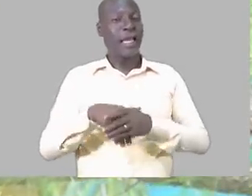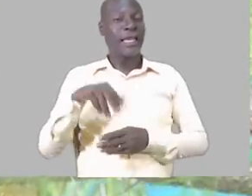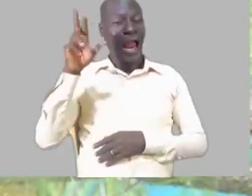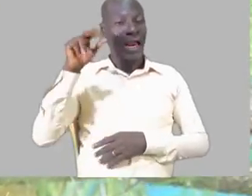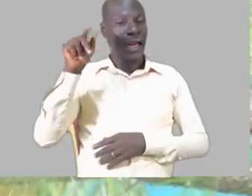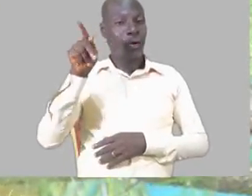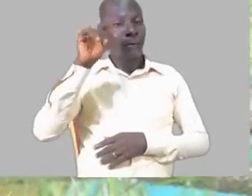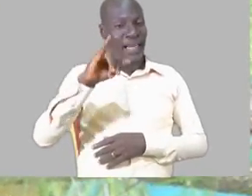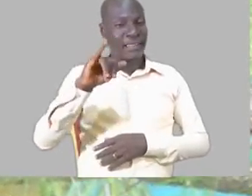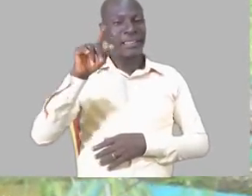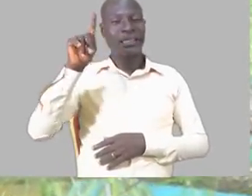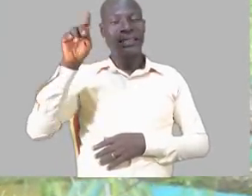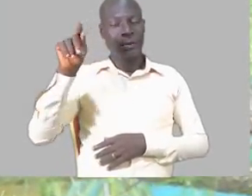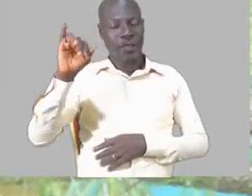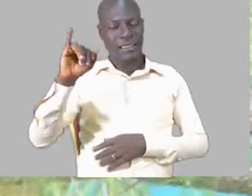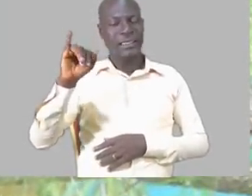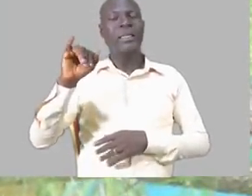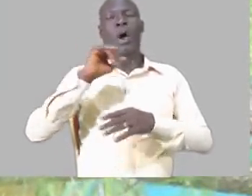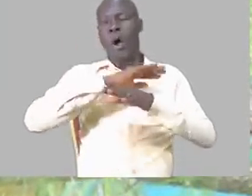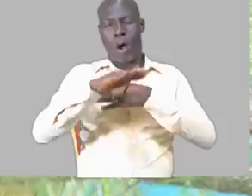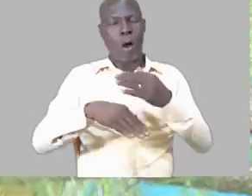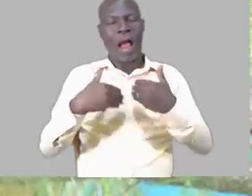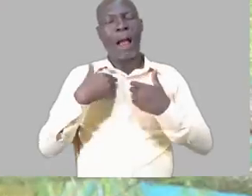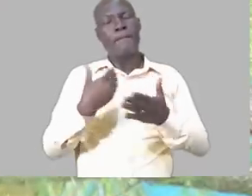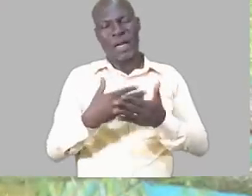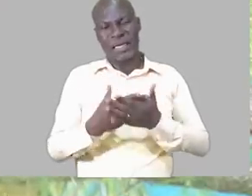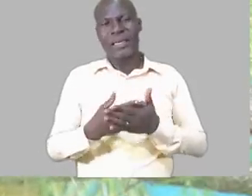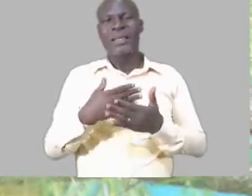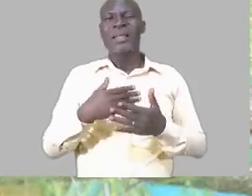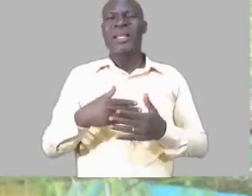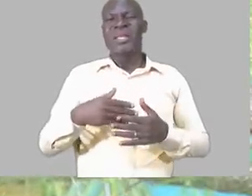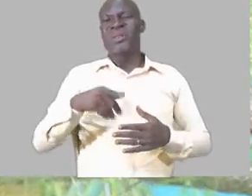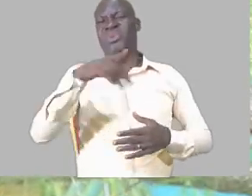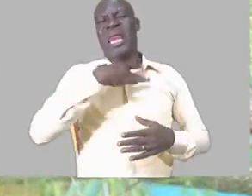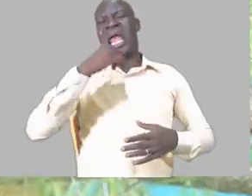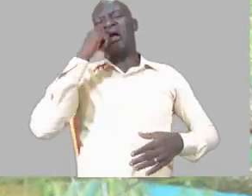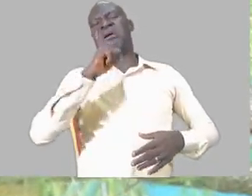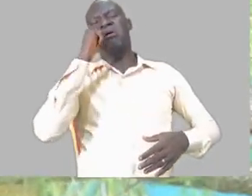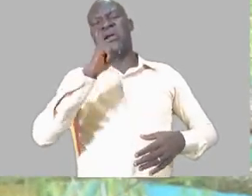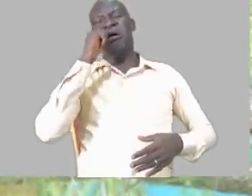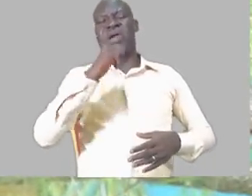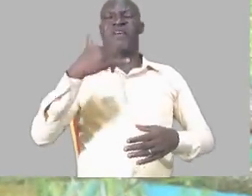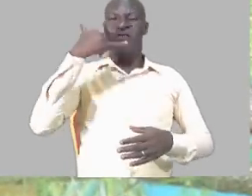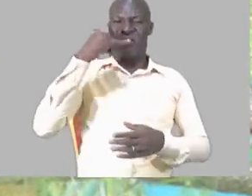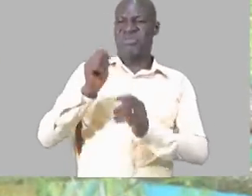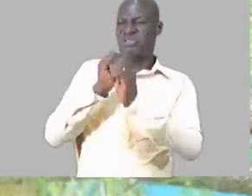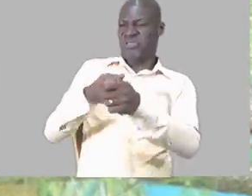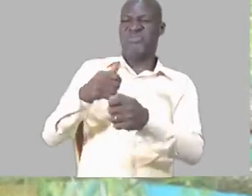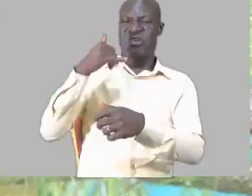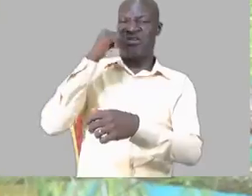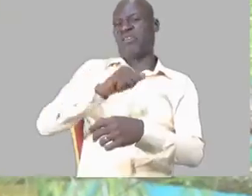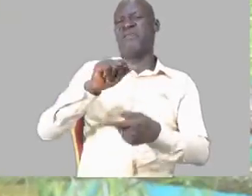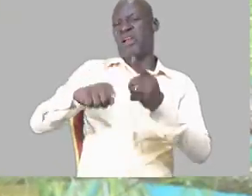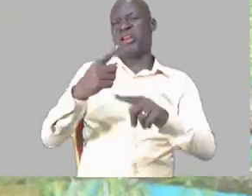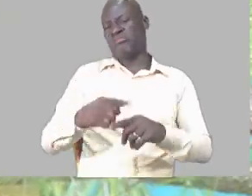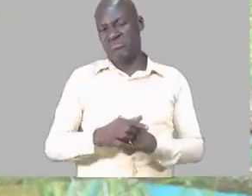kuma seta kurade su nyane ene ade no wonya sika e masam aye o masa etwom tumi koto fom 500 Ghana cedis e